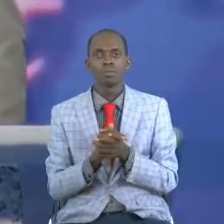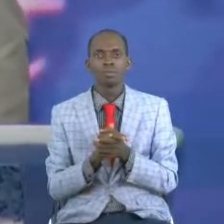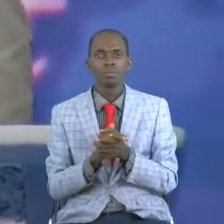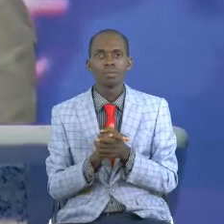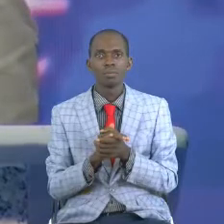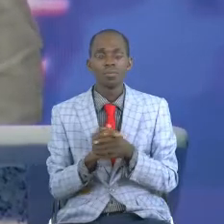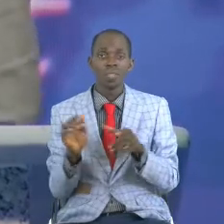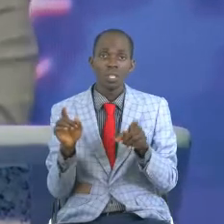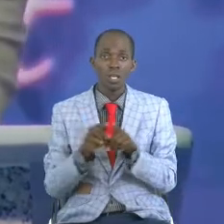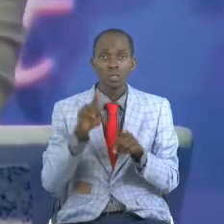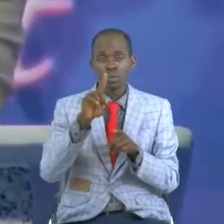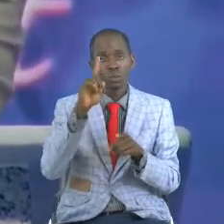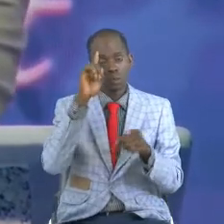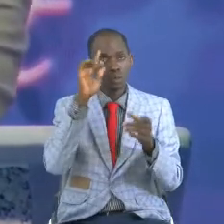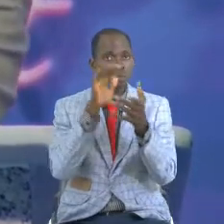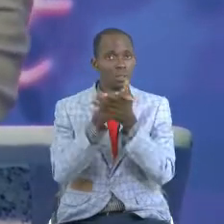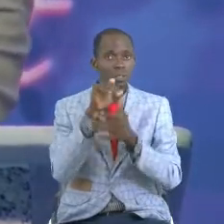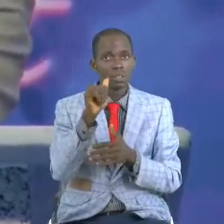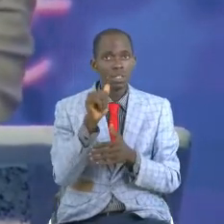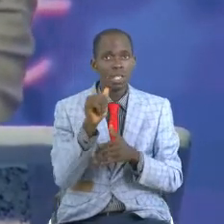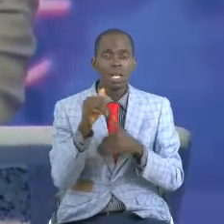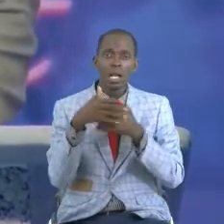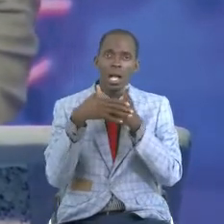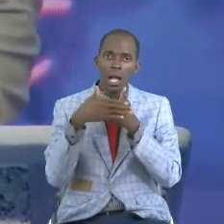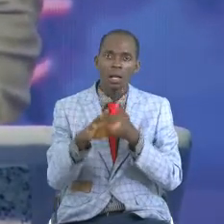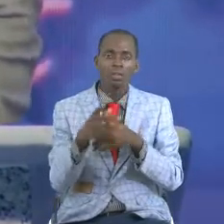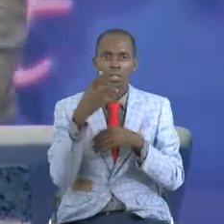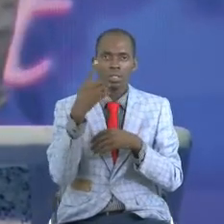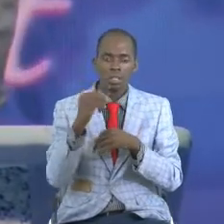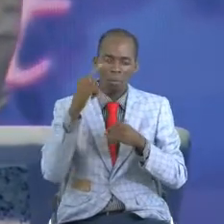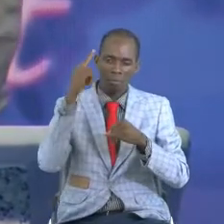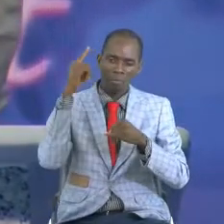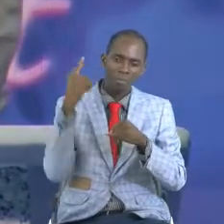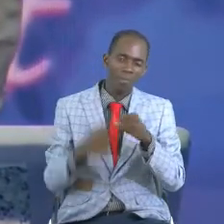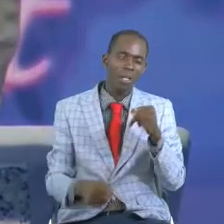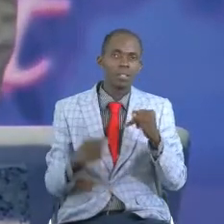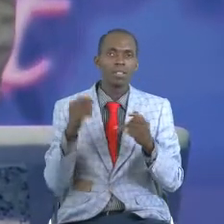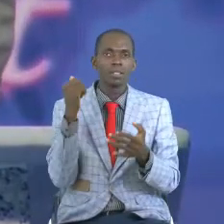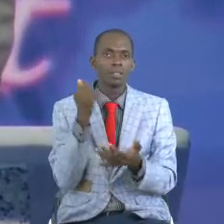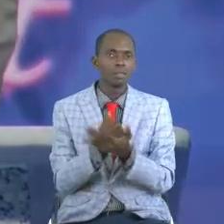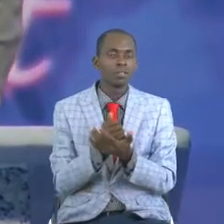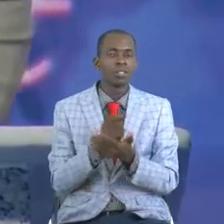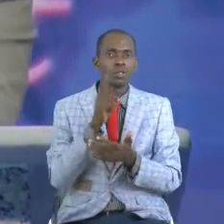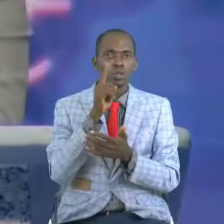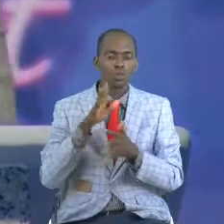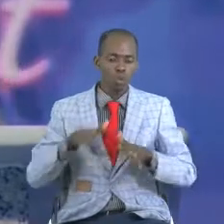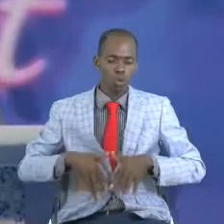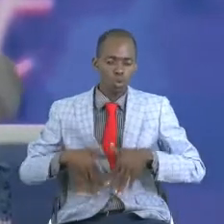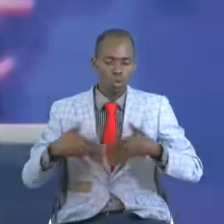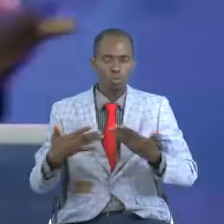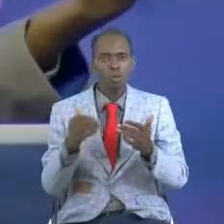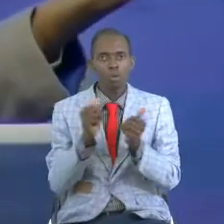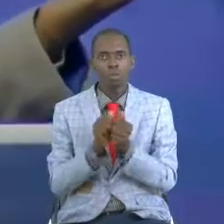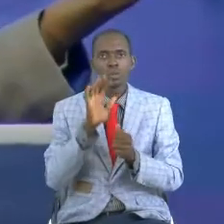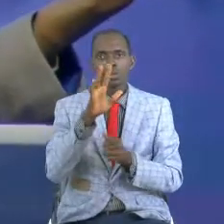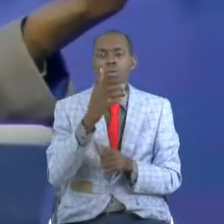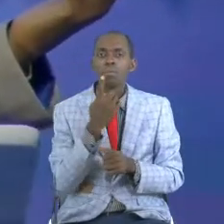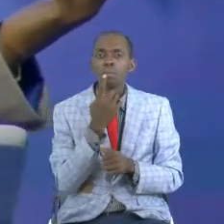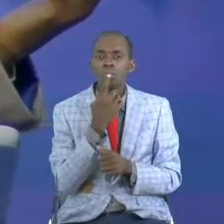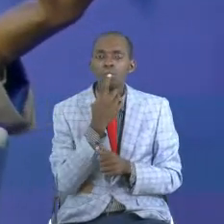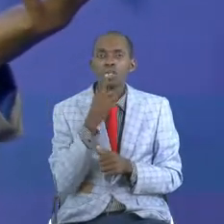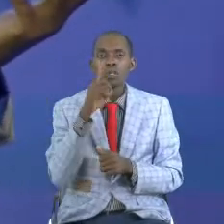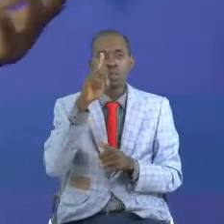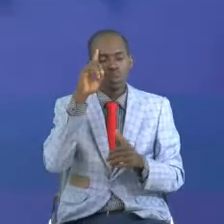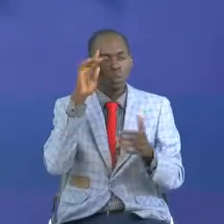believe, after the final amen, you confess with your mouth, you believe in your